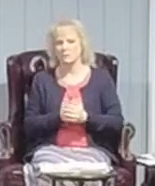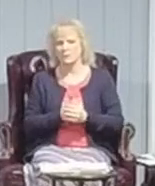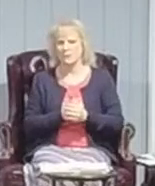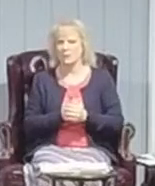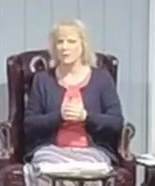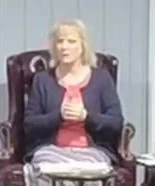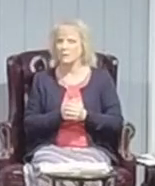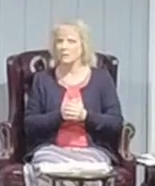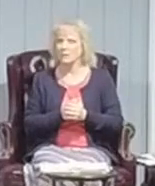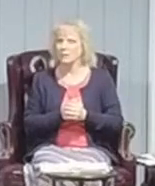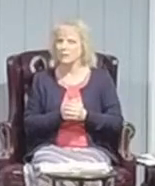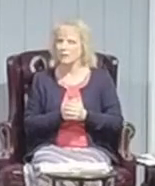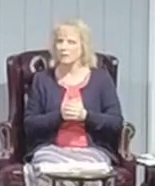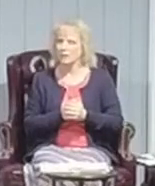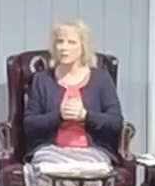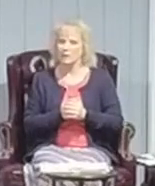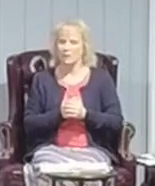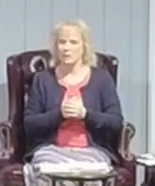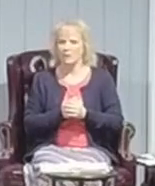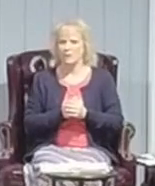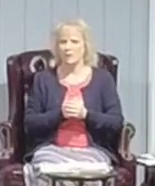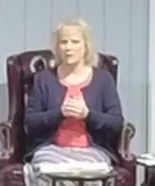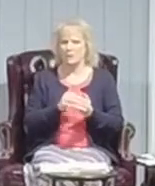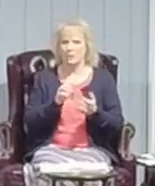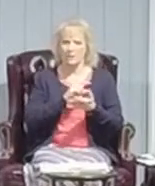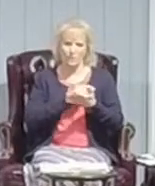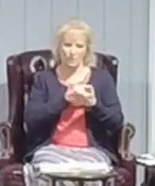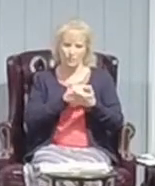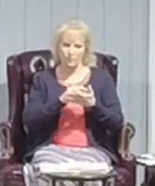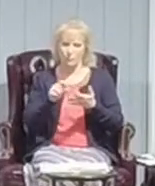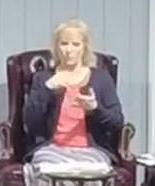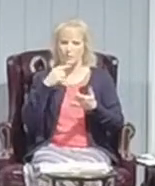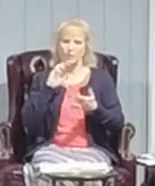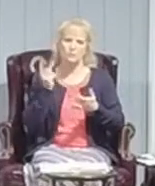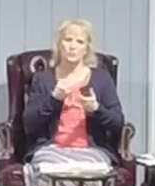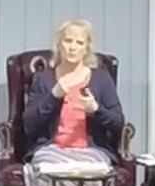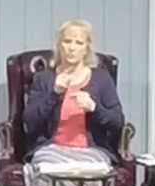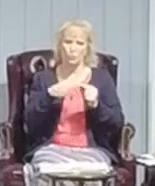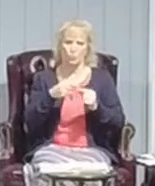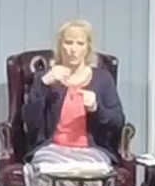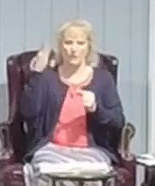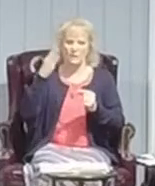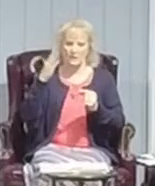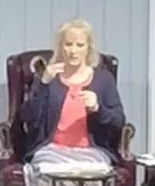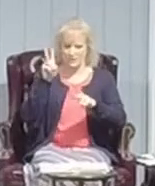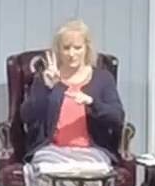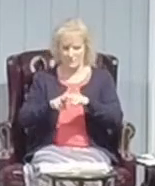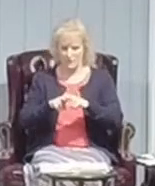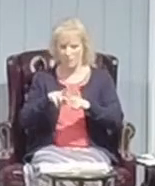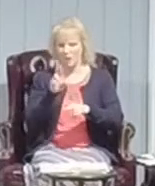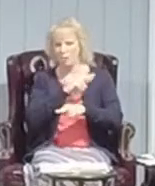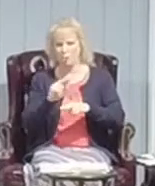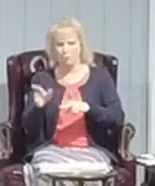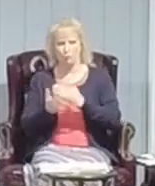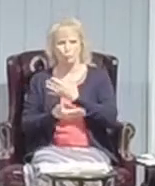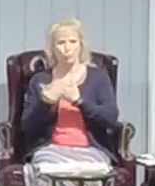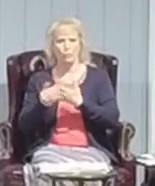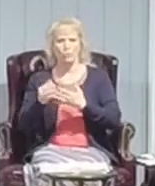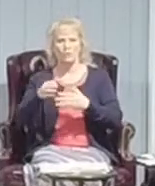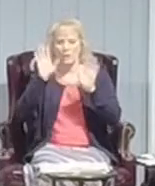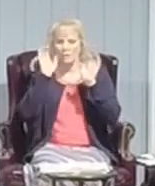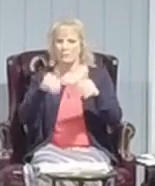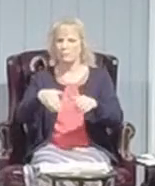The insight the passage gives us is the joy happened when he sat down at the right hand of the throne of God.